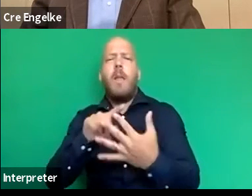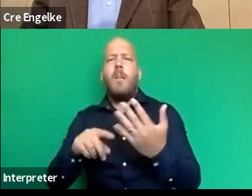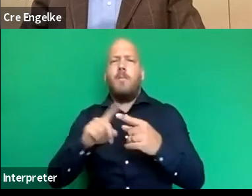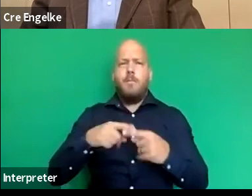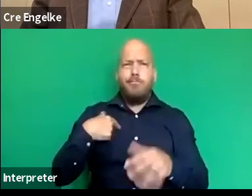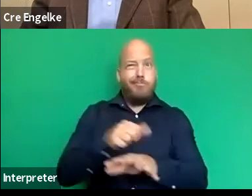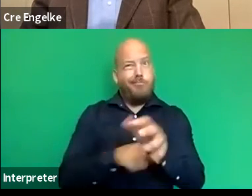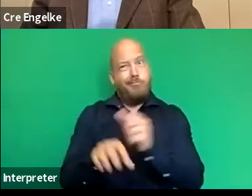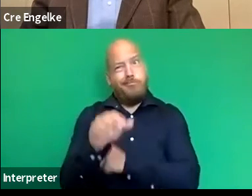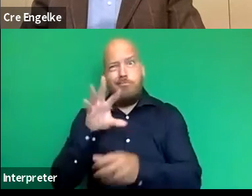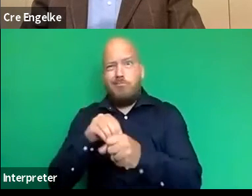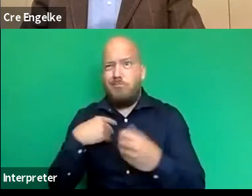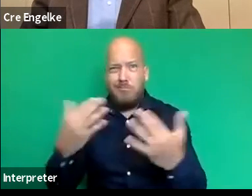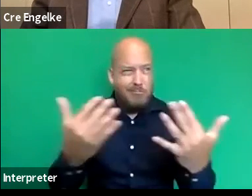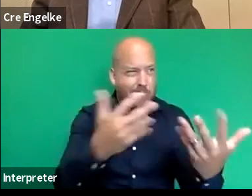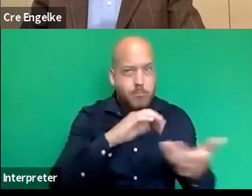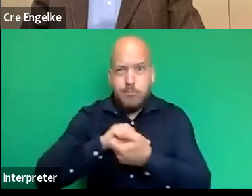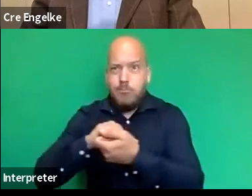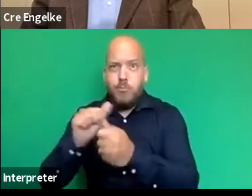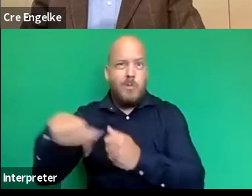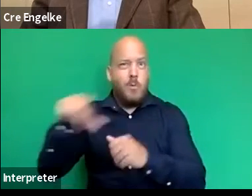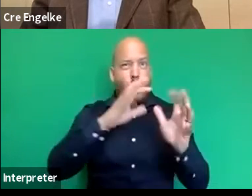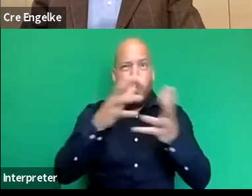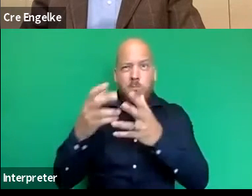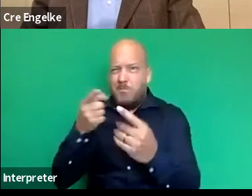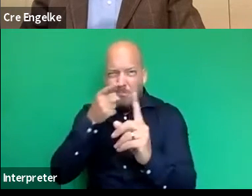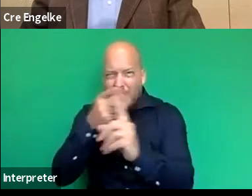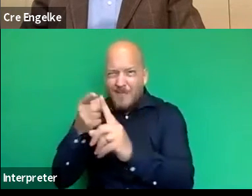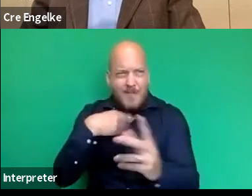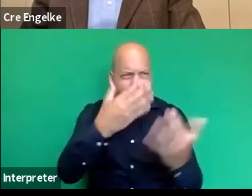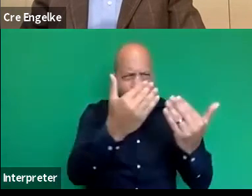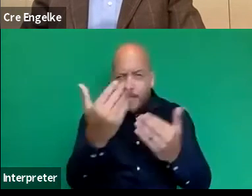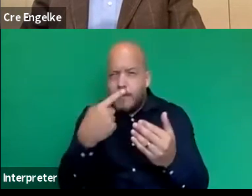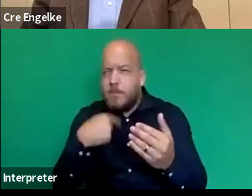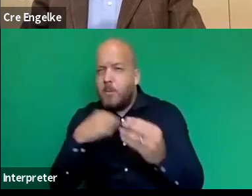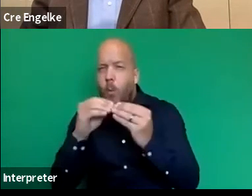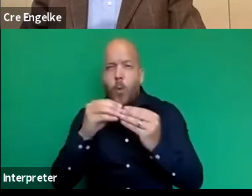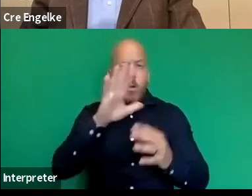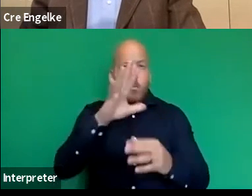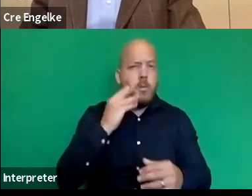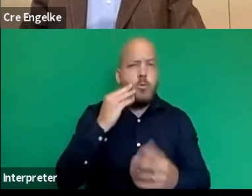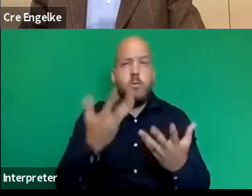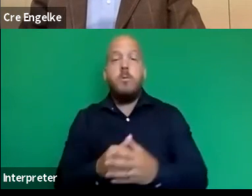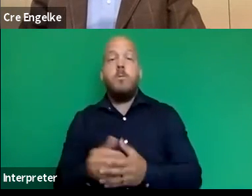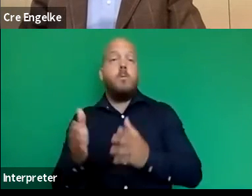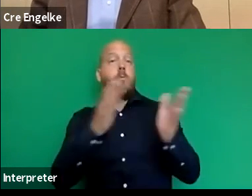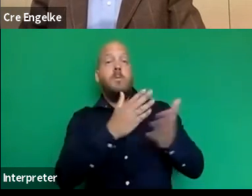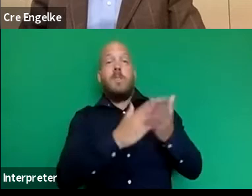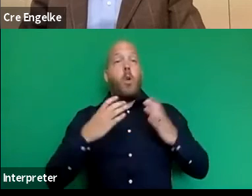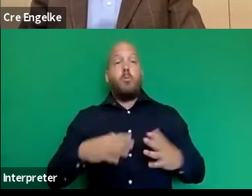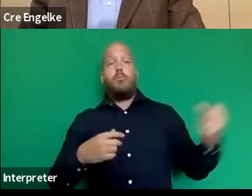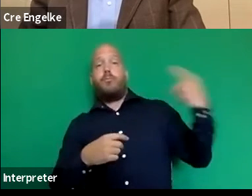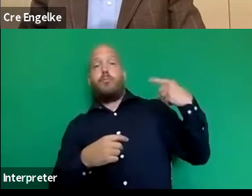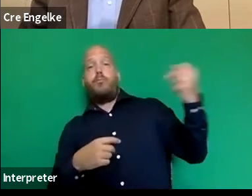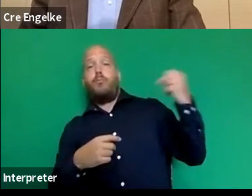groups that we have asked specifically to give us feedback, and also to customers that are just sending us random feedback, if